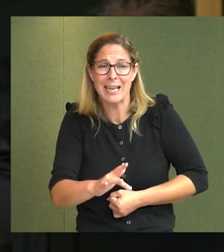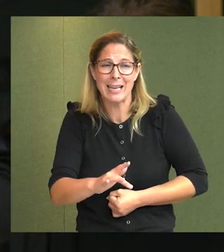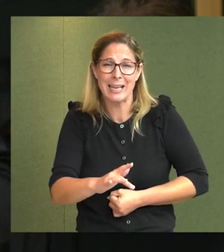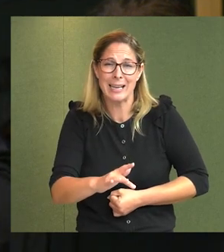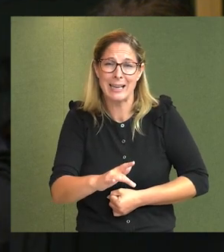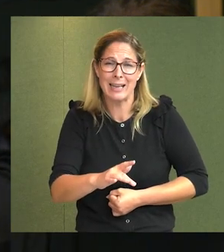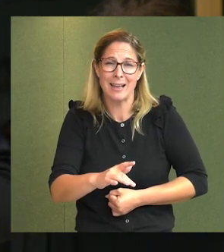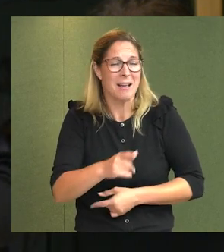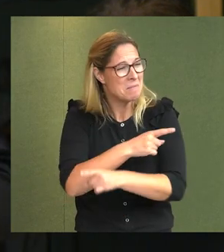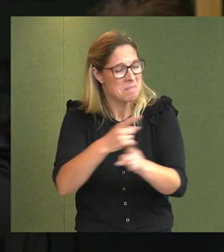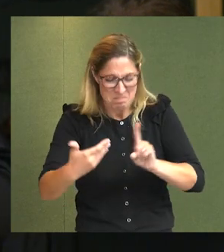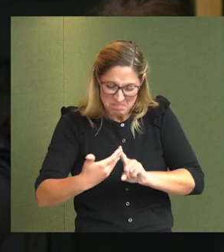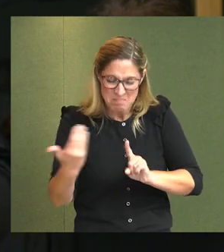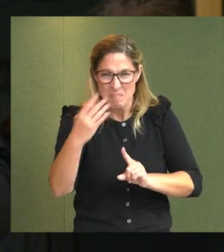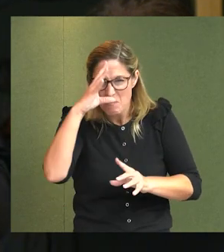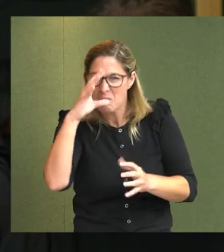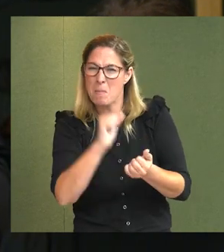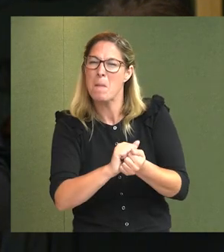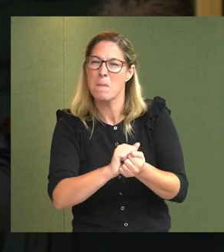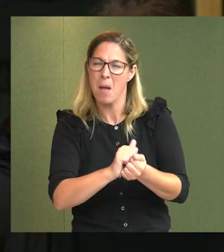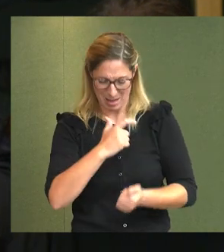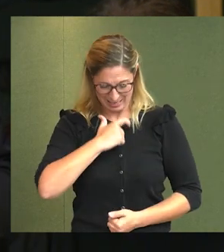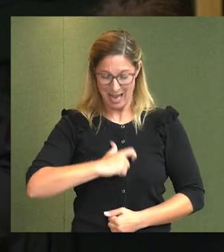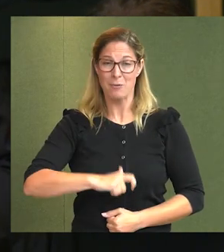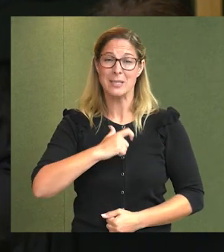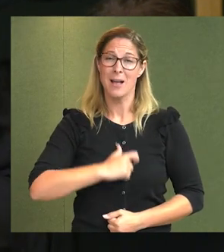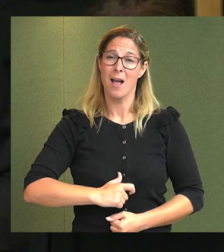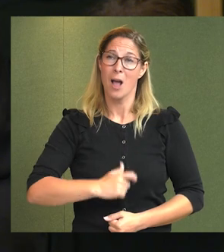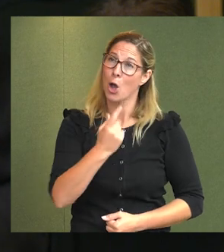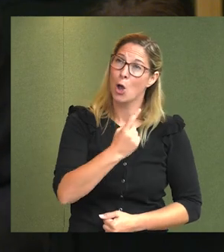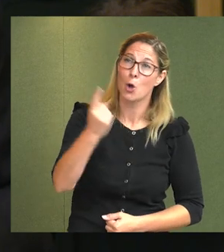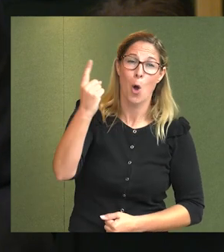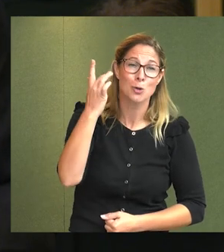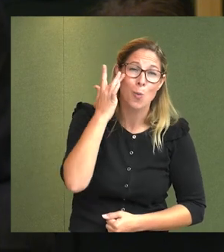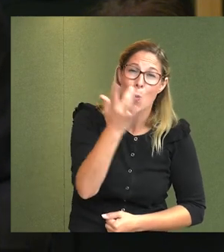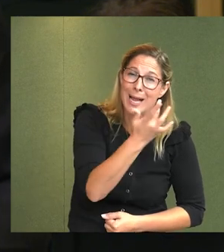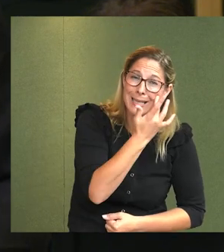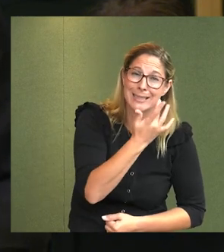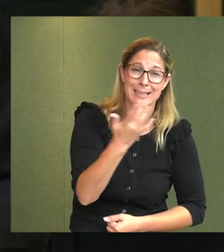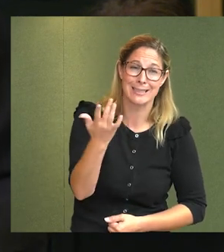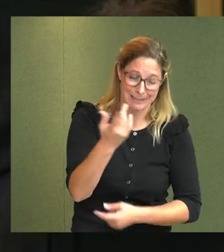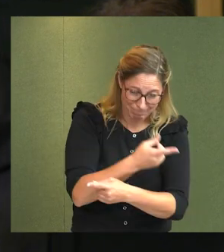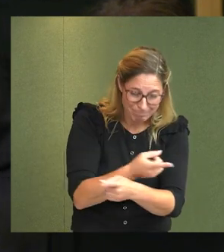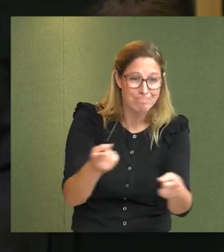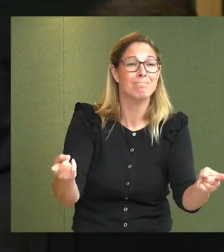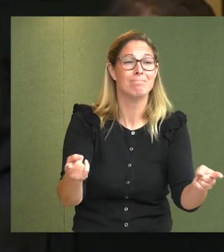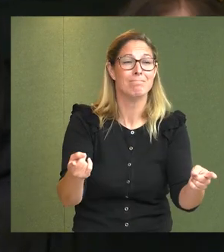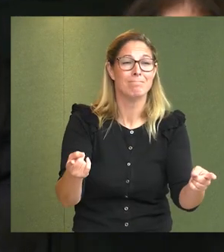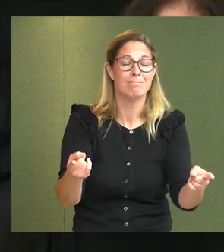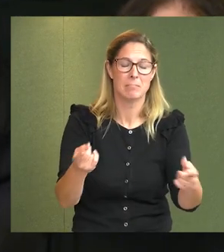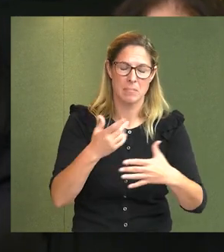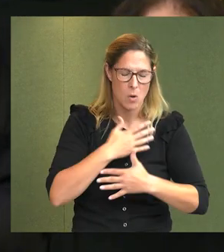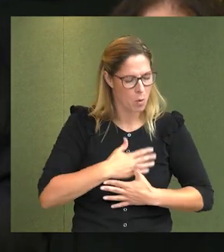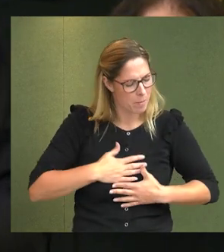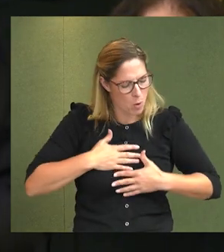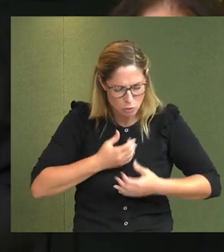by. You are God's witnesses on earth, the Prophet Muhammad also said. The outpouring of emotion